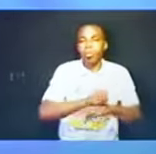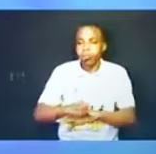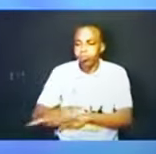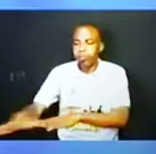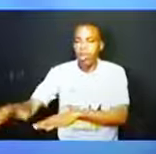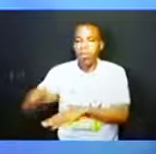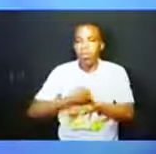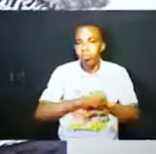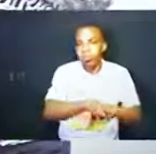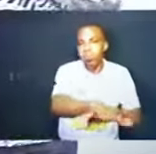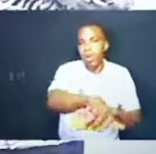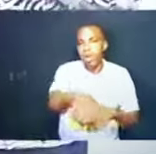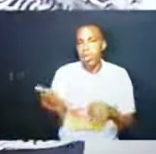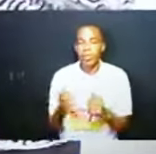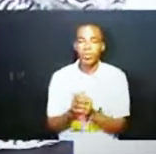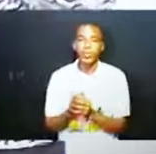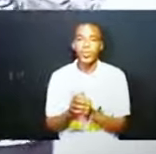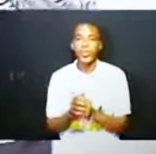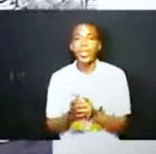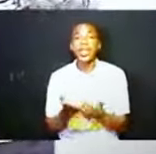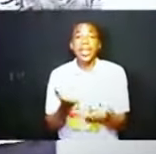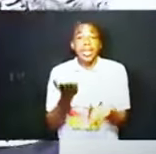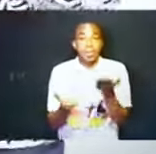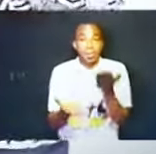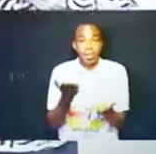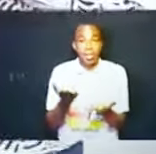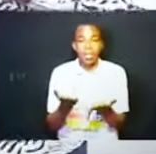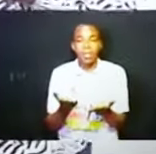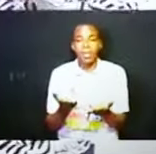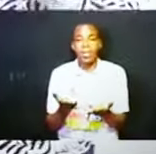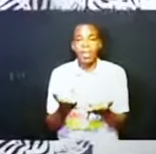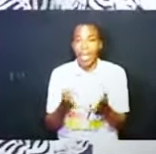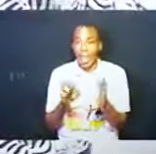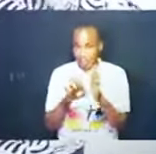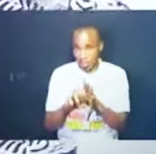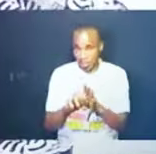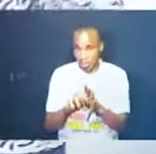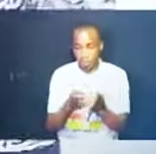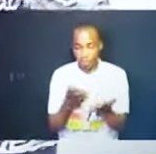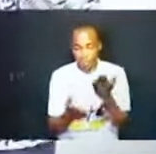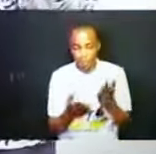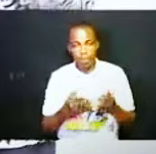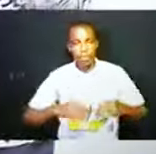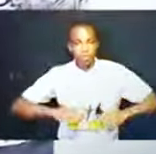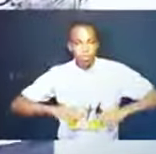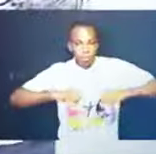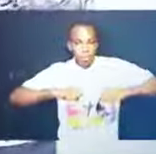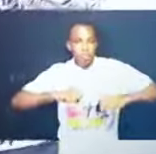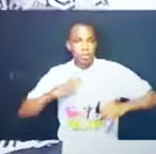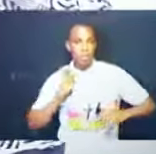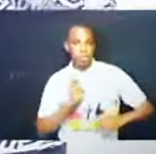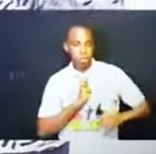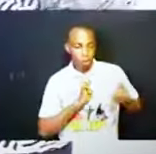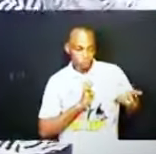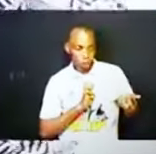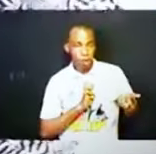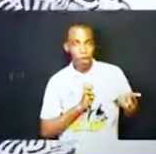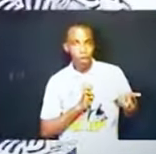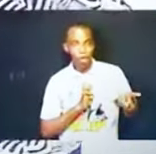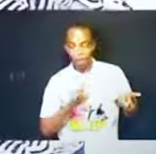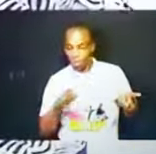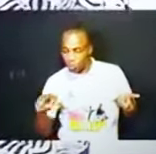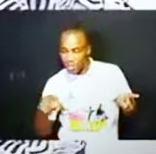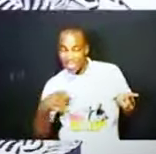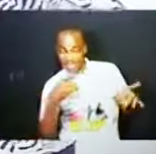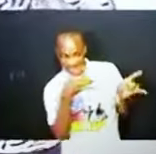let's say somebody is so bitter against this presiding elder. Well, she be an obia the presiding elder who is he and I say your dear be